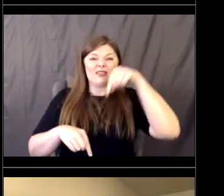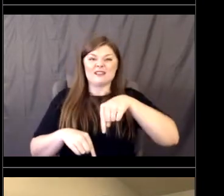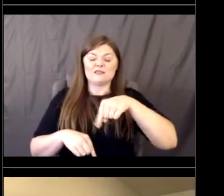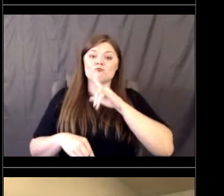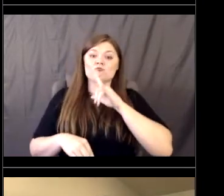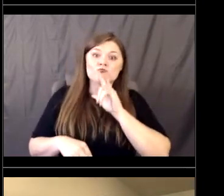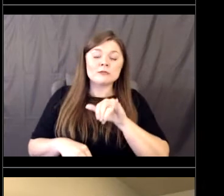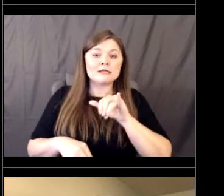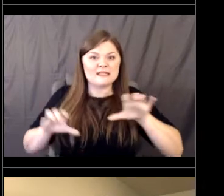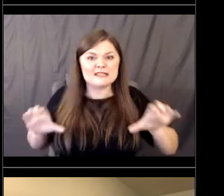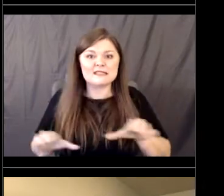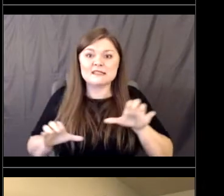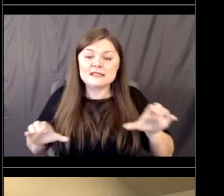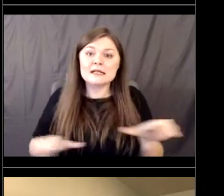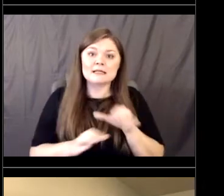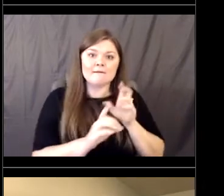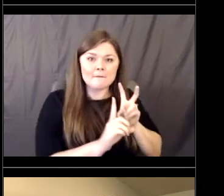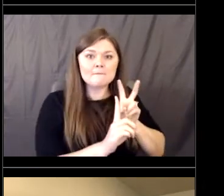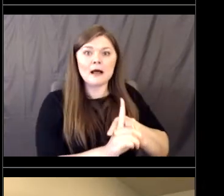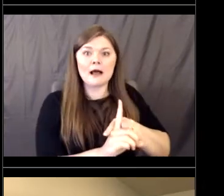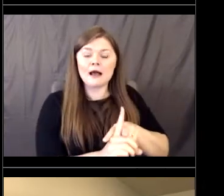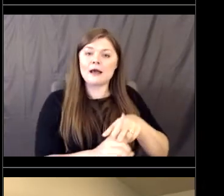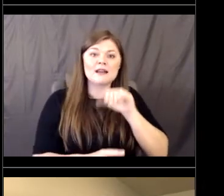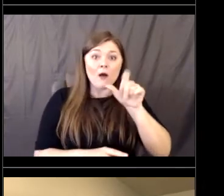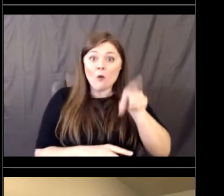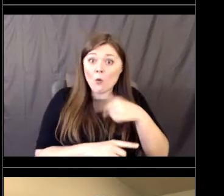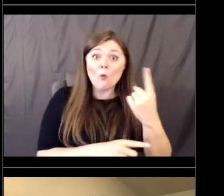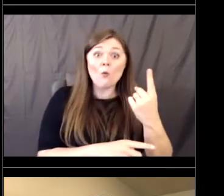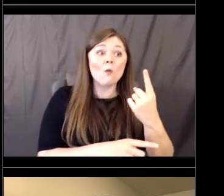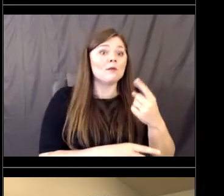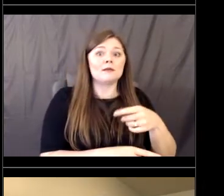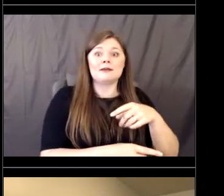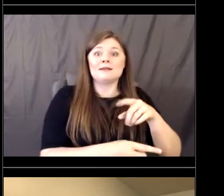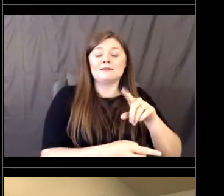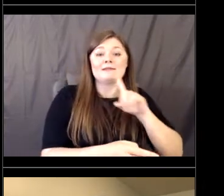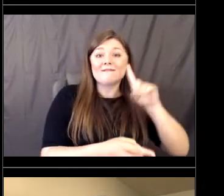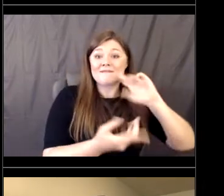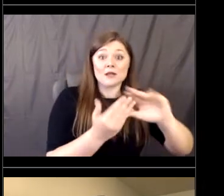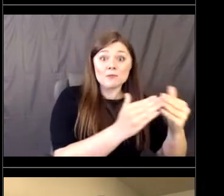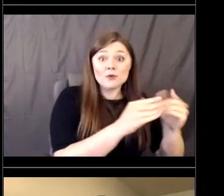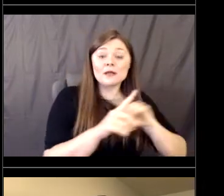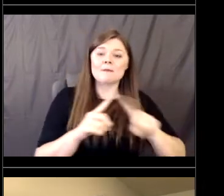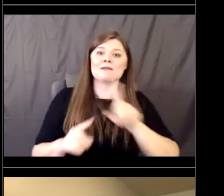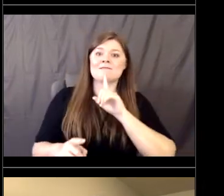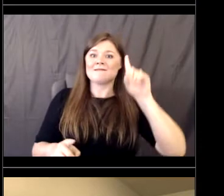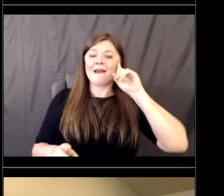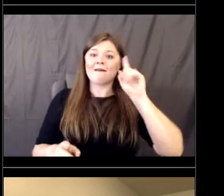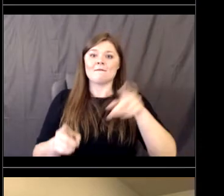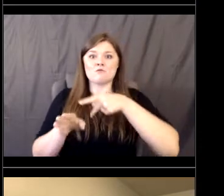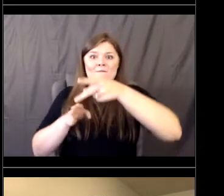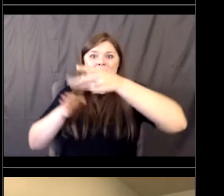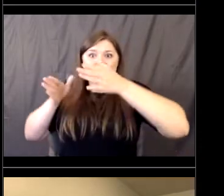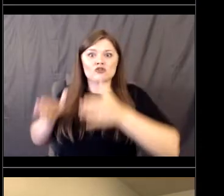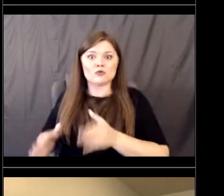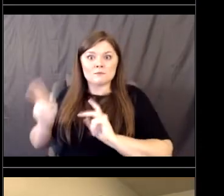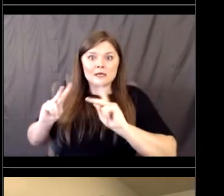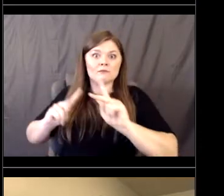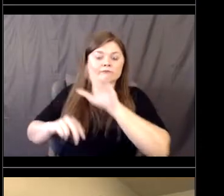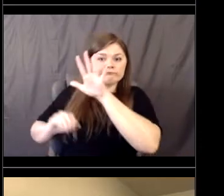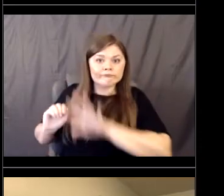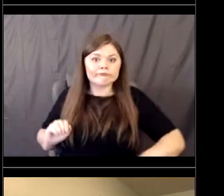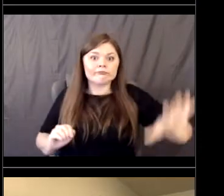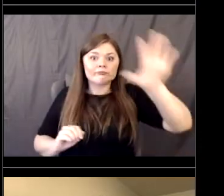applied project that has really involved not only members of the community, but deaf professionals from all over the state. We formed many partnerships, and I guess if there's a theme